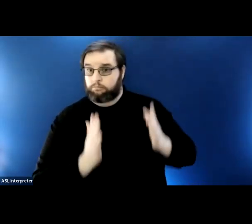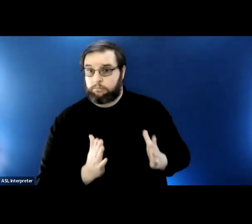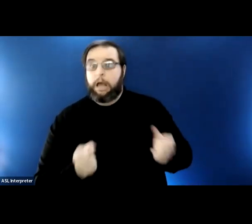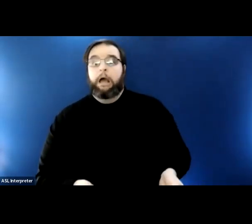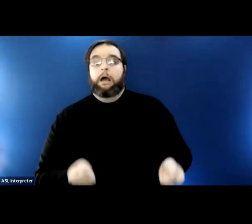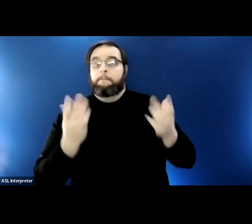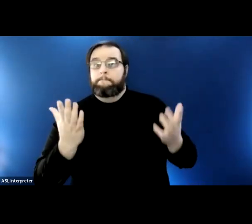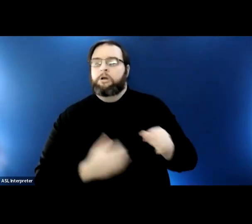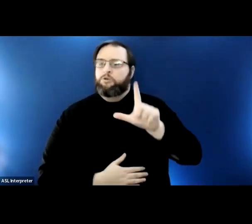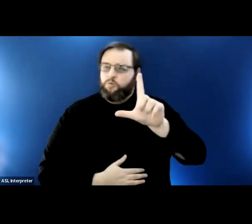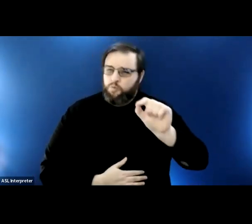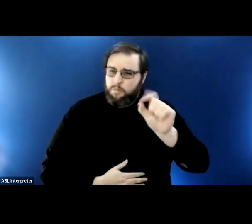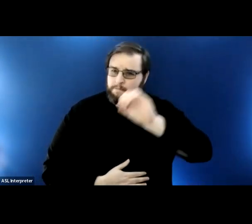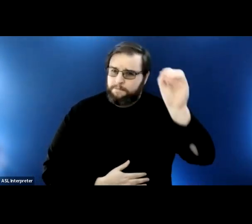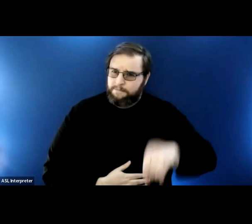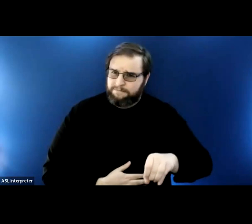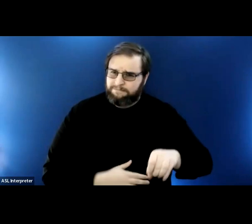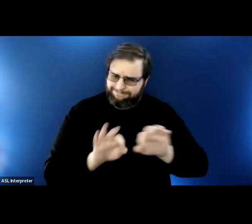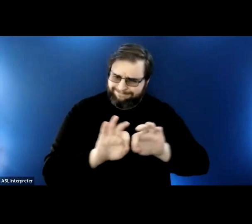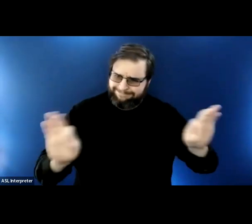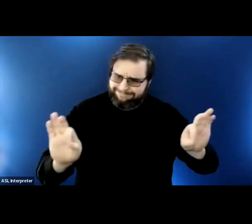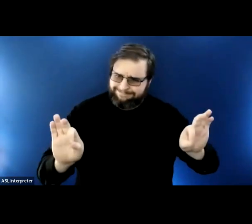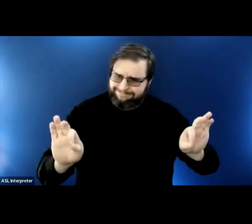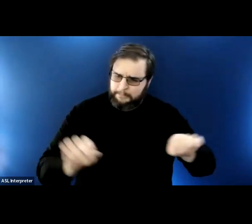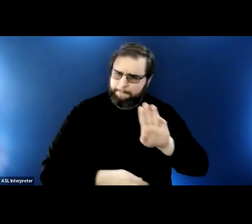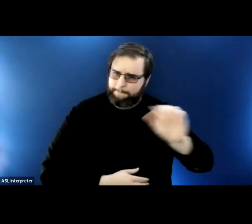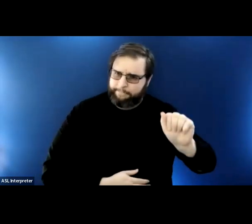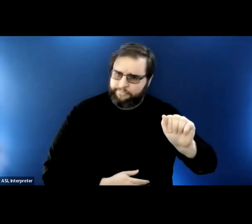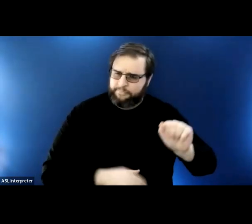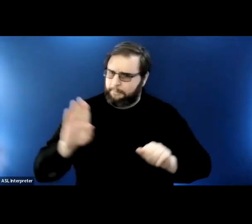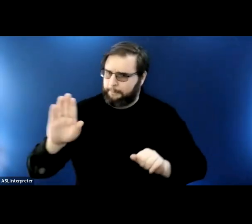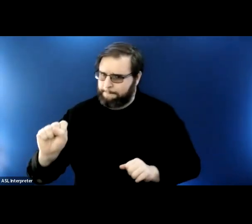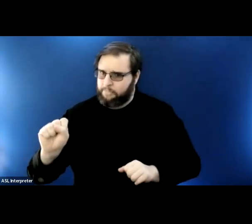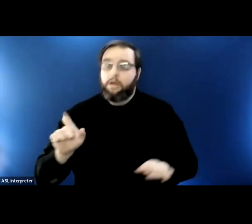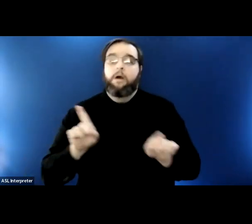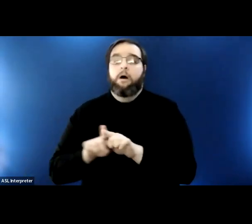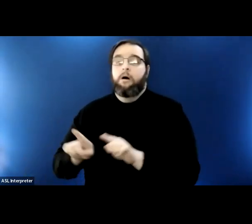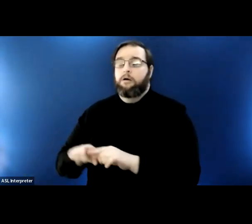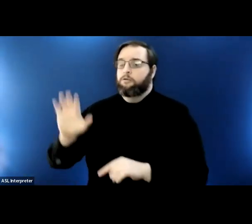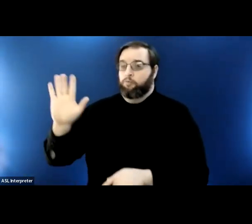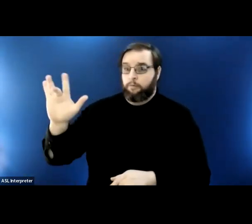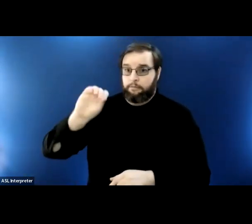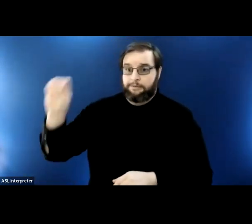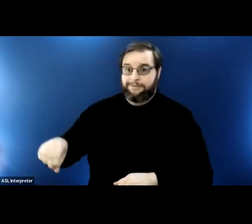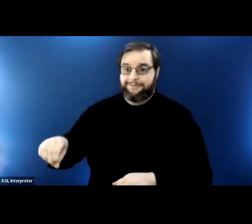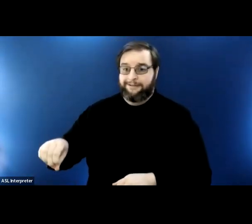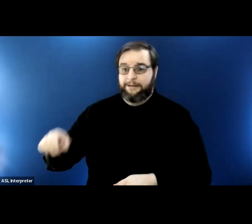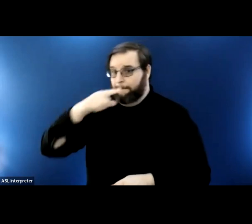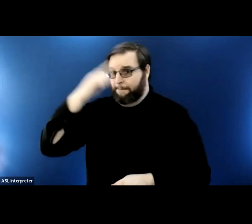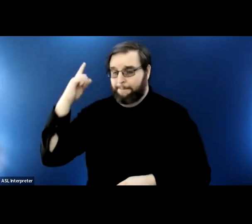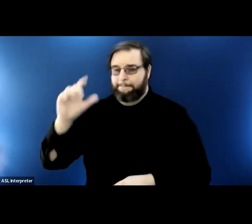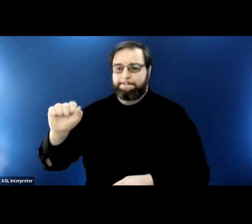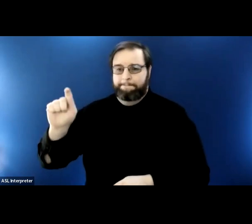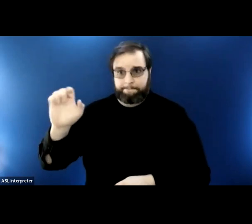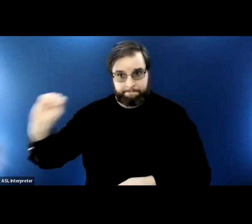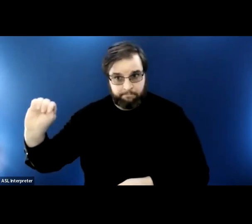African Americans earning bachelor's degrees and 25% of Black STEM graduates. 70 to